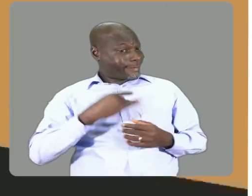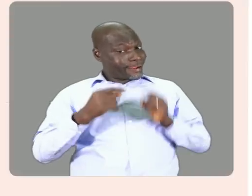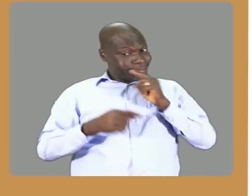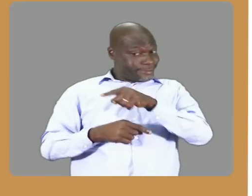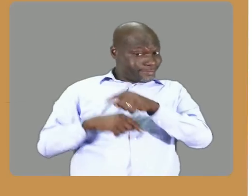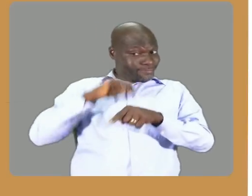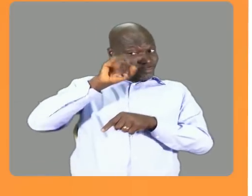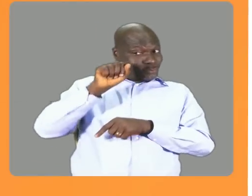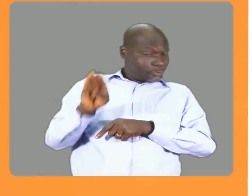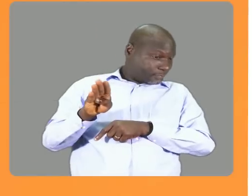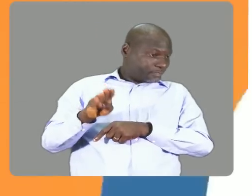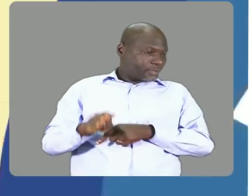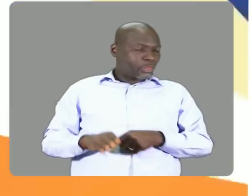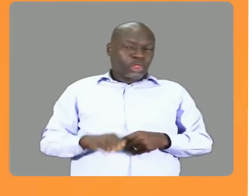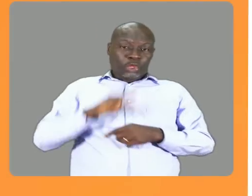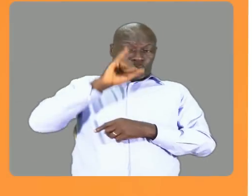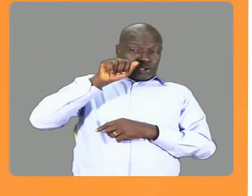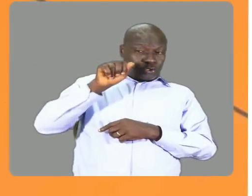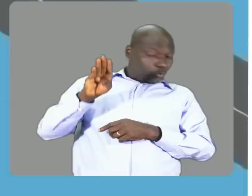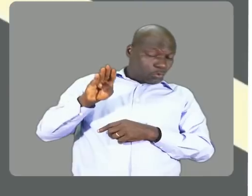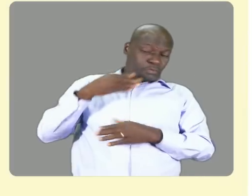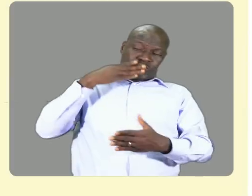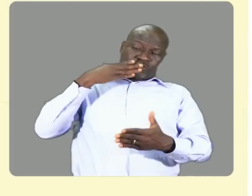A blameless and upright.